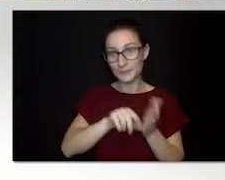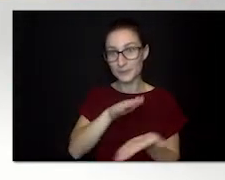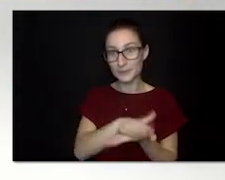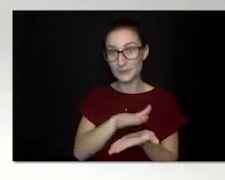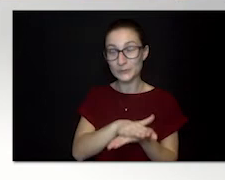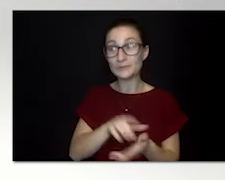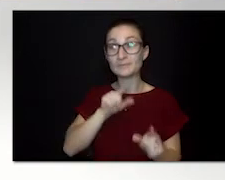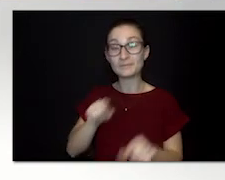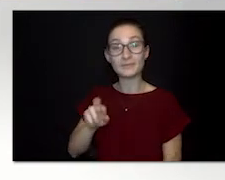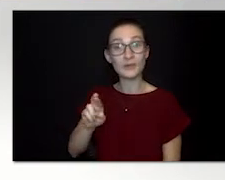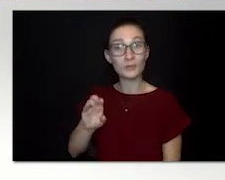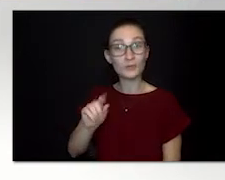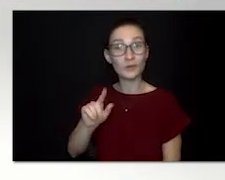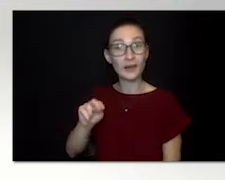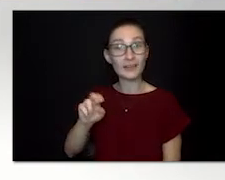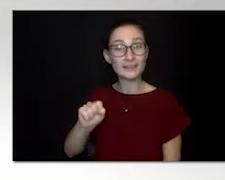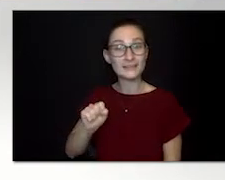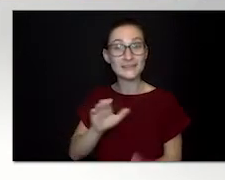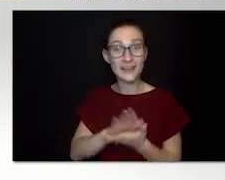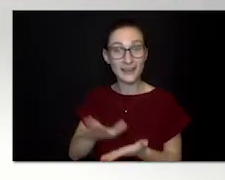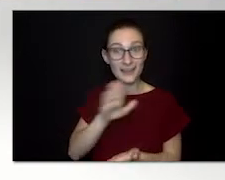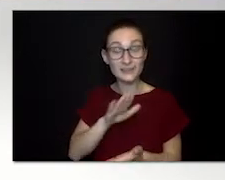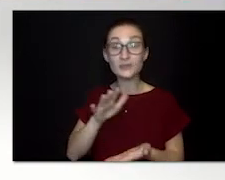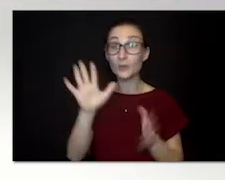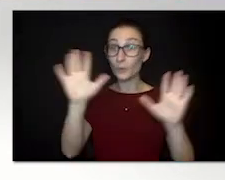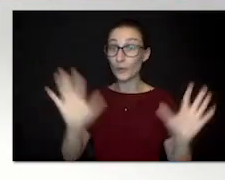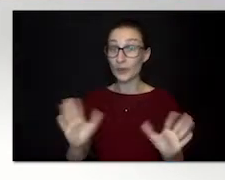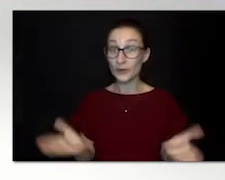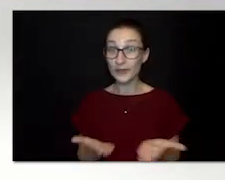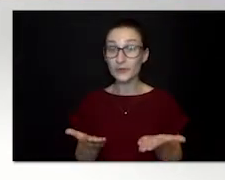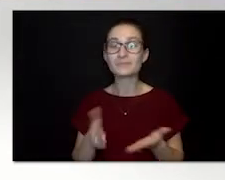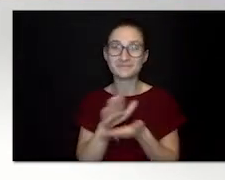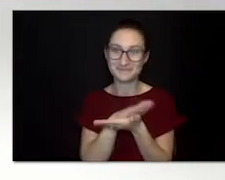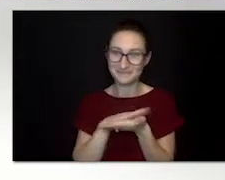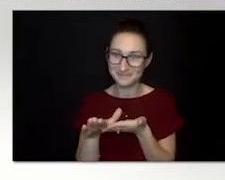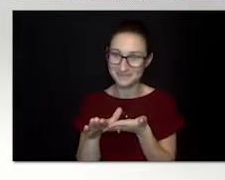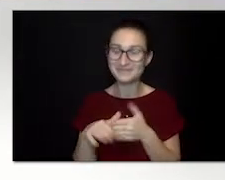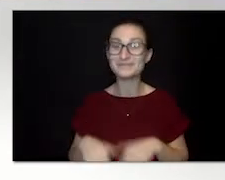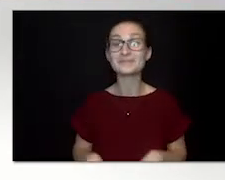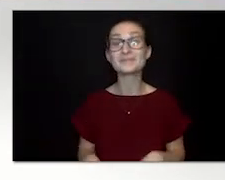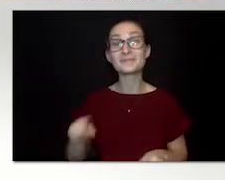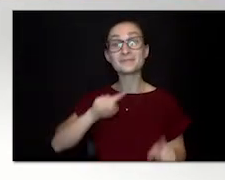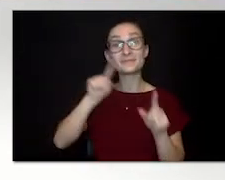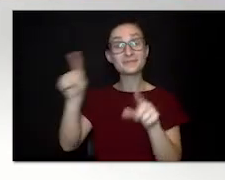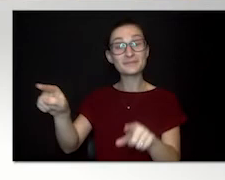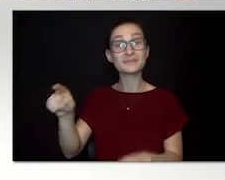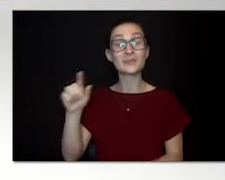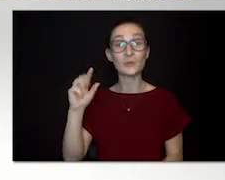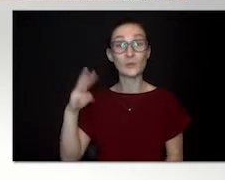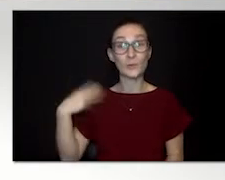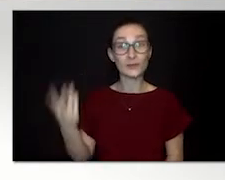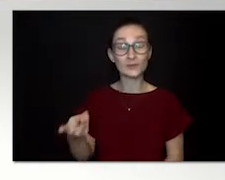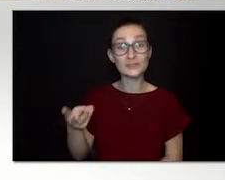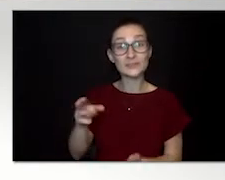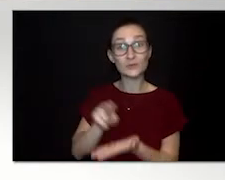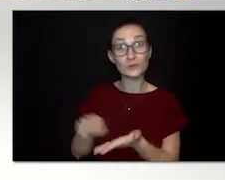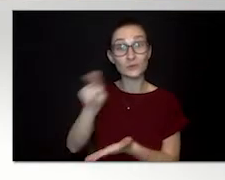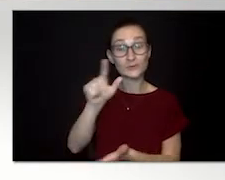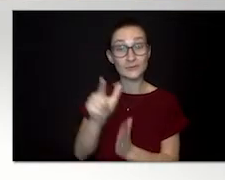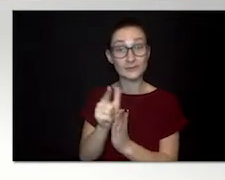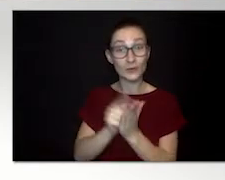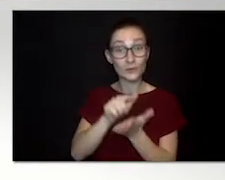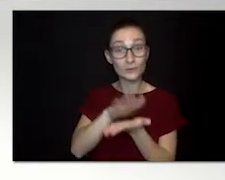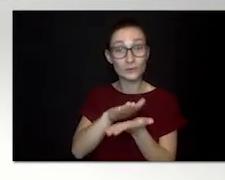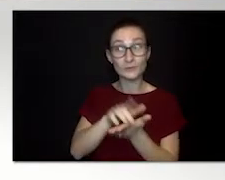here for undergrad where I attended Rollins College. The weather here is much nicer. I went up to George Washington University